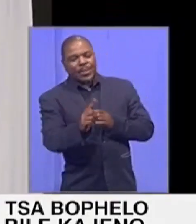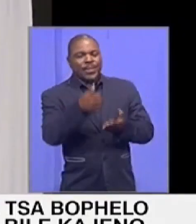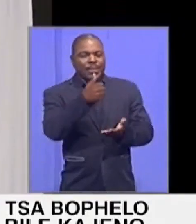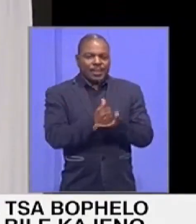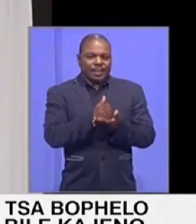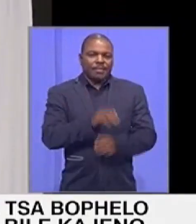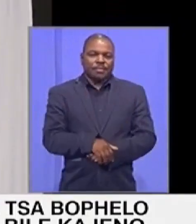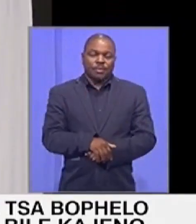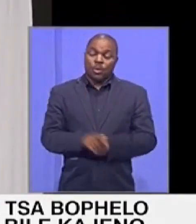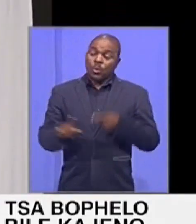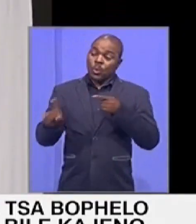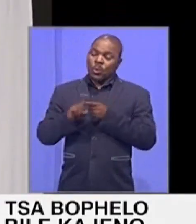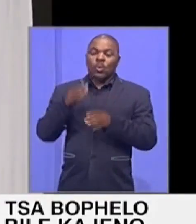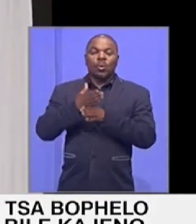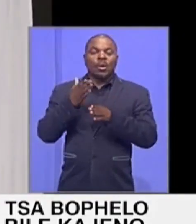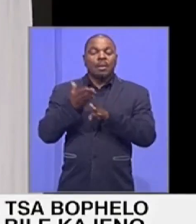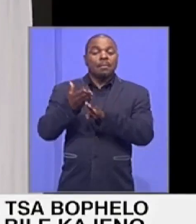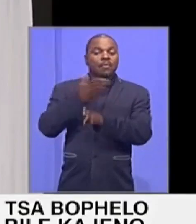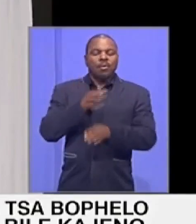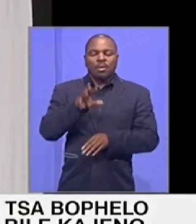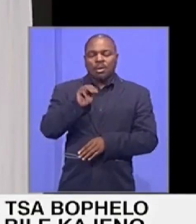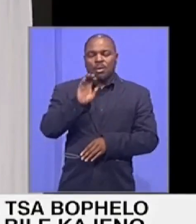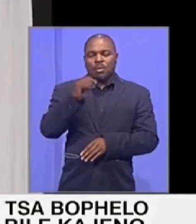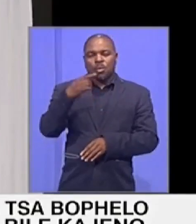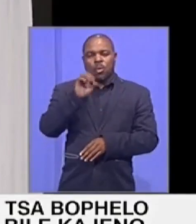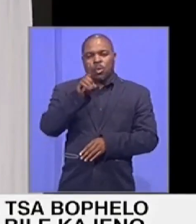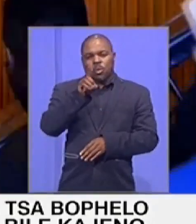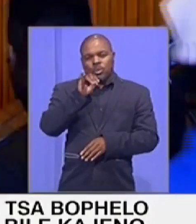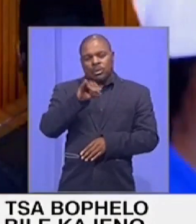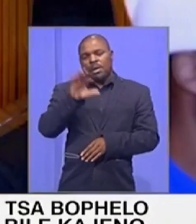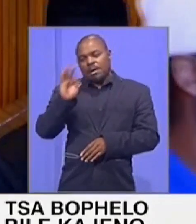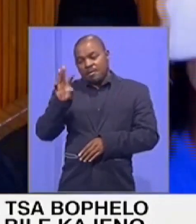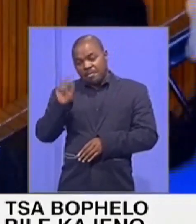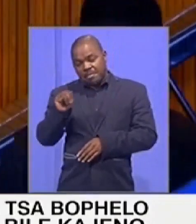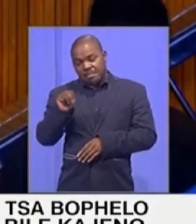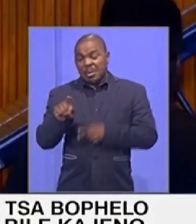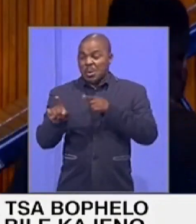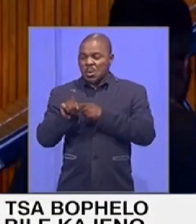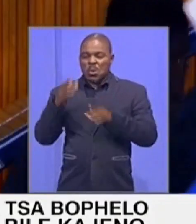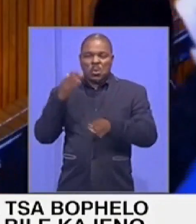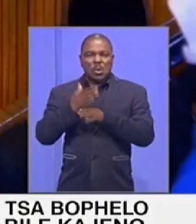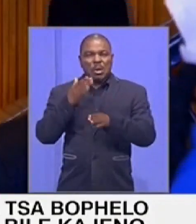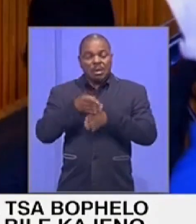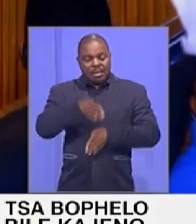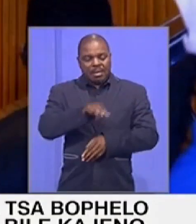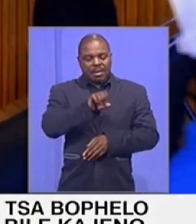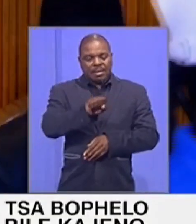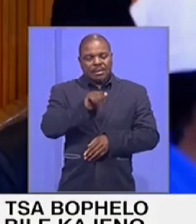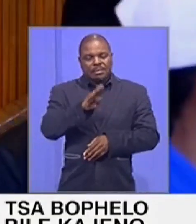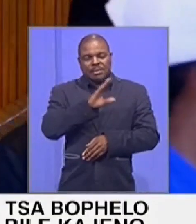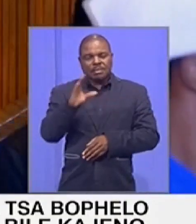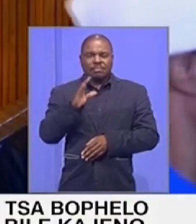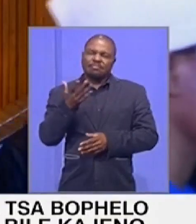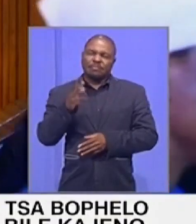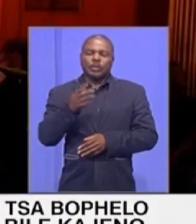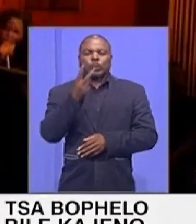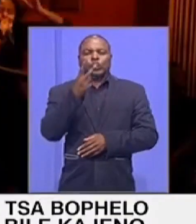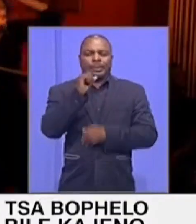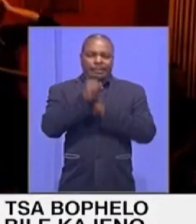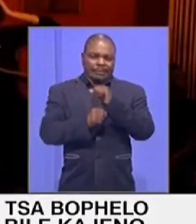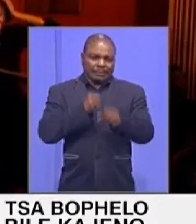Maupi o ne a direla seteišene sa Mogodi FM kwa Senwa Barwana. O dirile lobaka la dingwaga di le 20 le